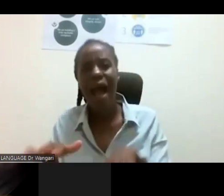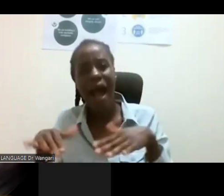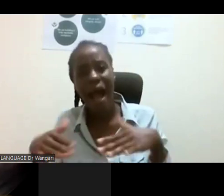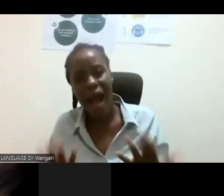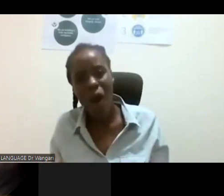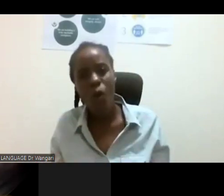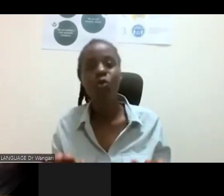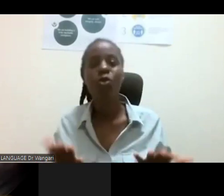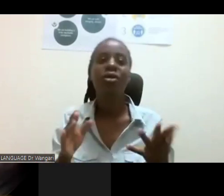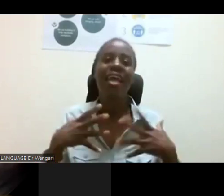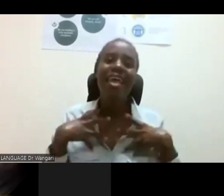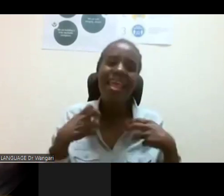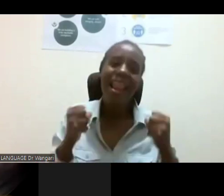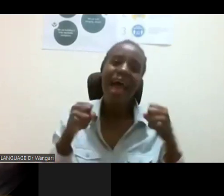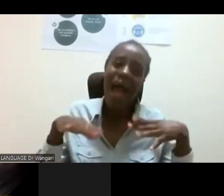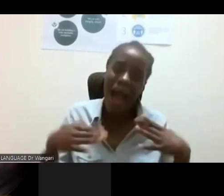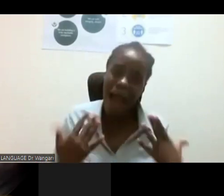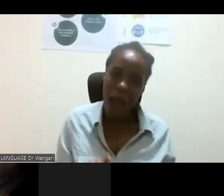Healthcare provider